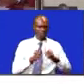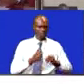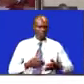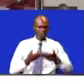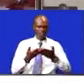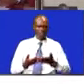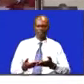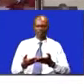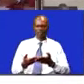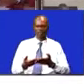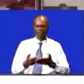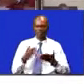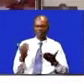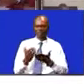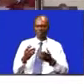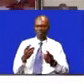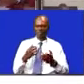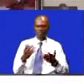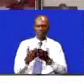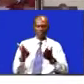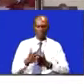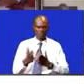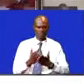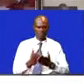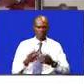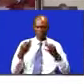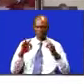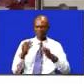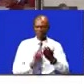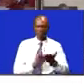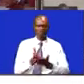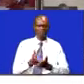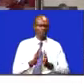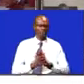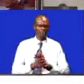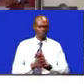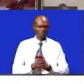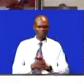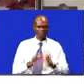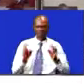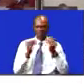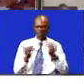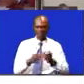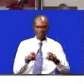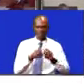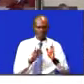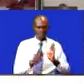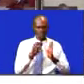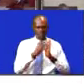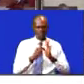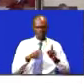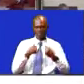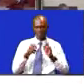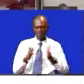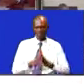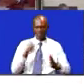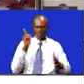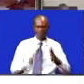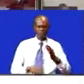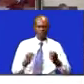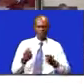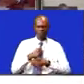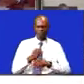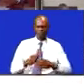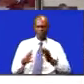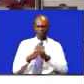miyo gik michiwo nono through projects gi kata through the department kaka kodhi, kaka liners miloso go fish